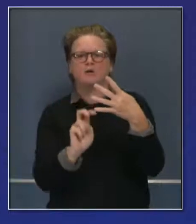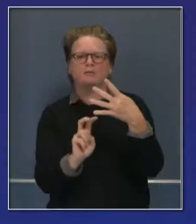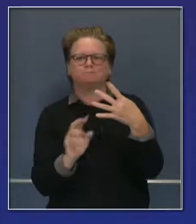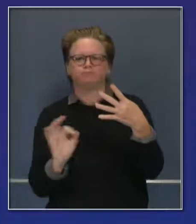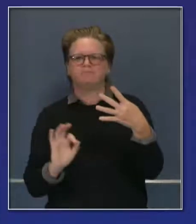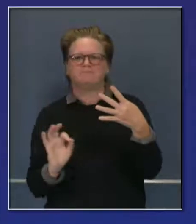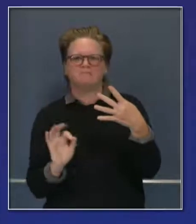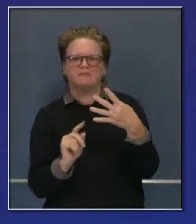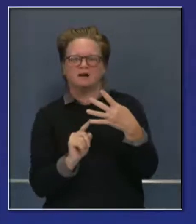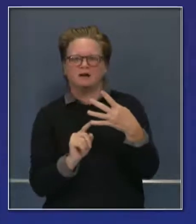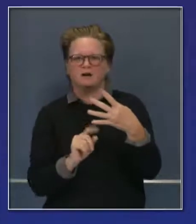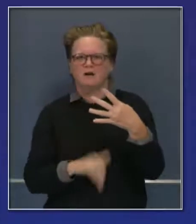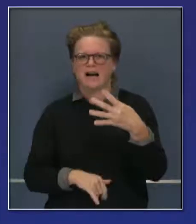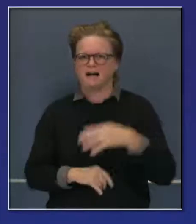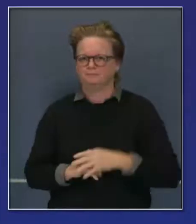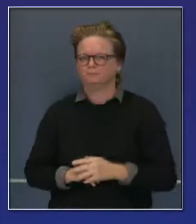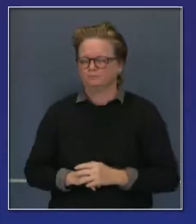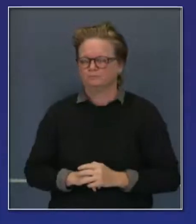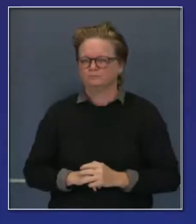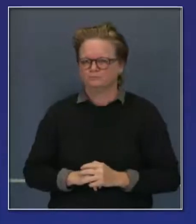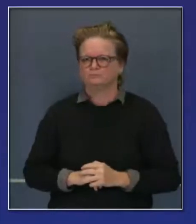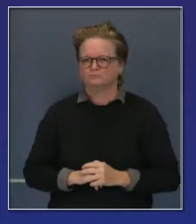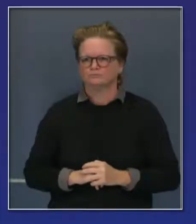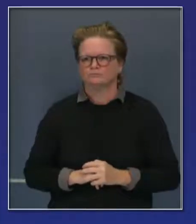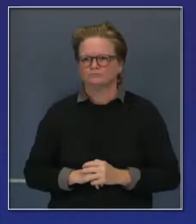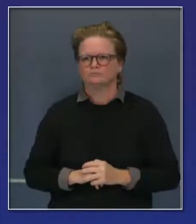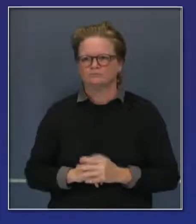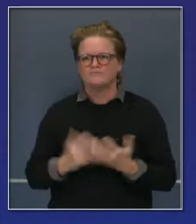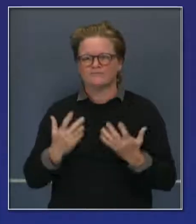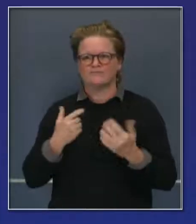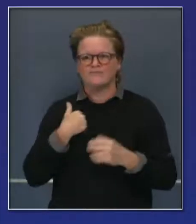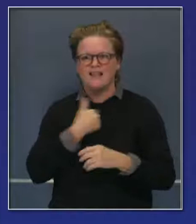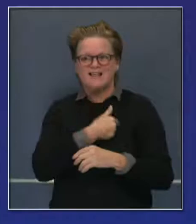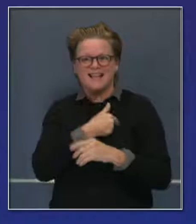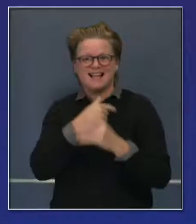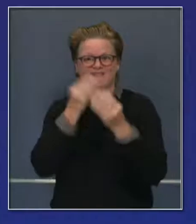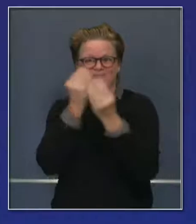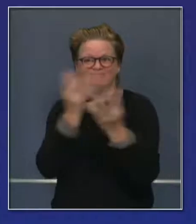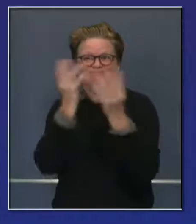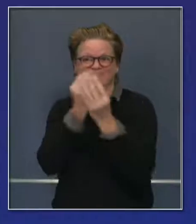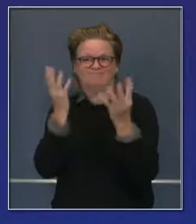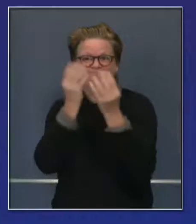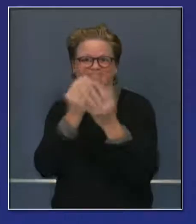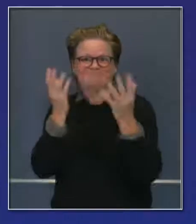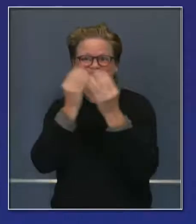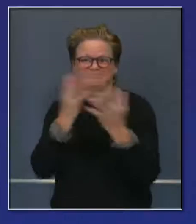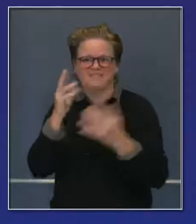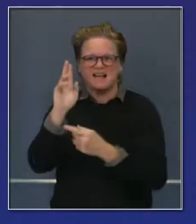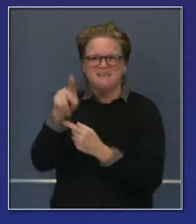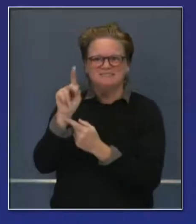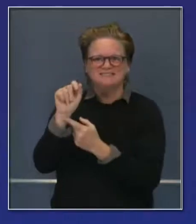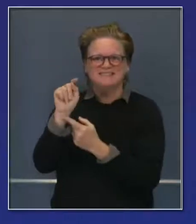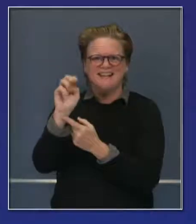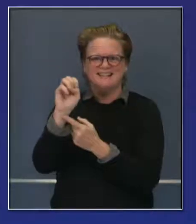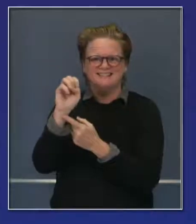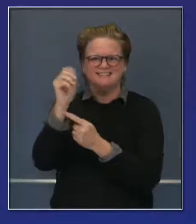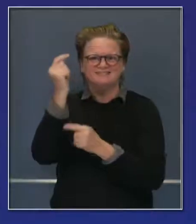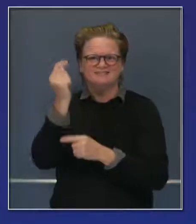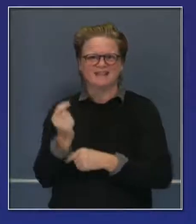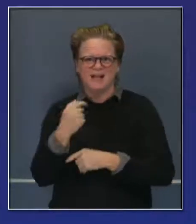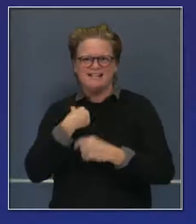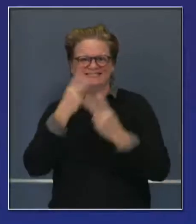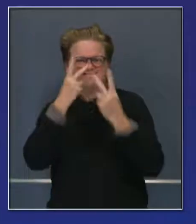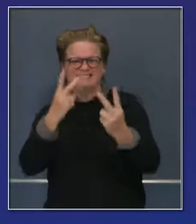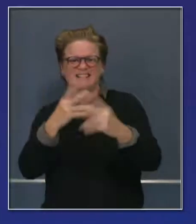progress since we began to socialize this new tiered status. I anticipate tomorrow, you'll hear from